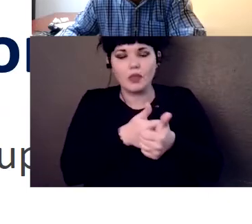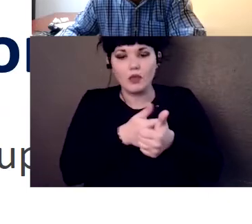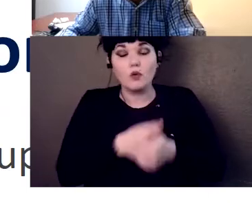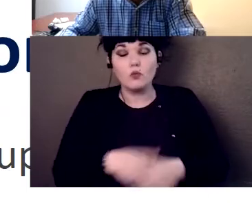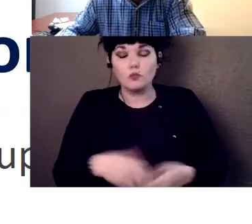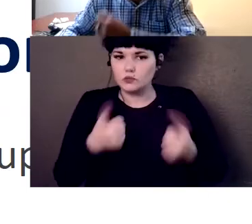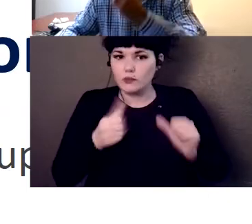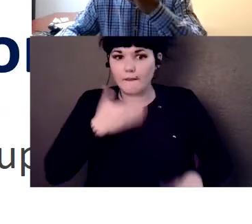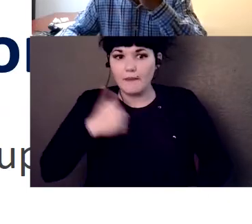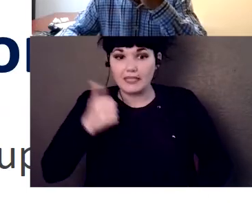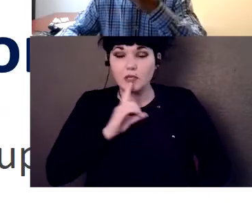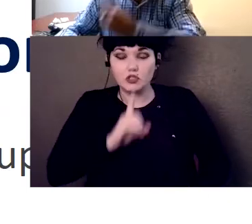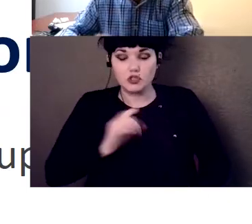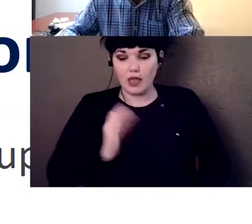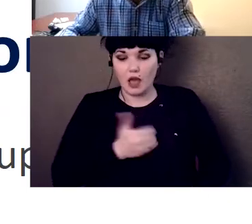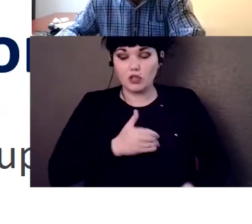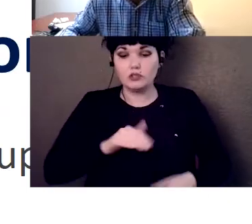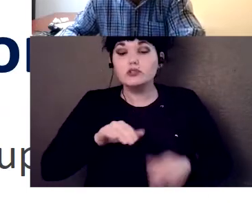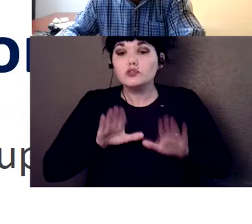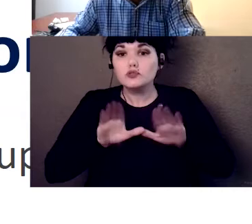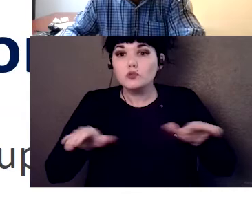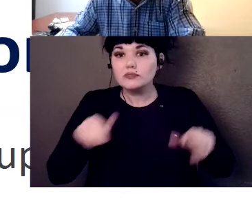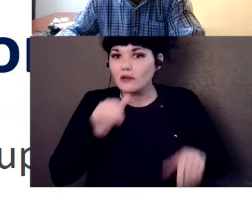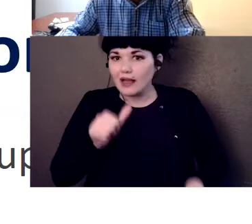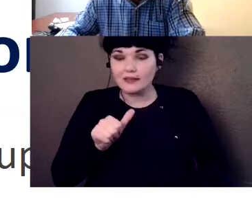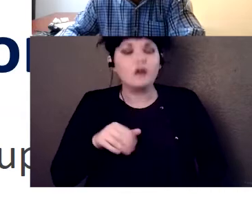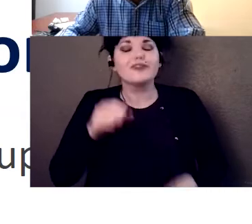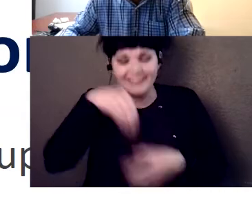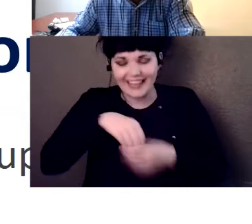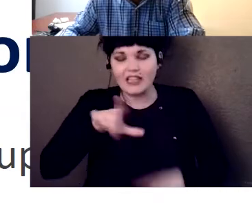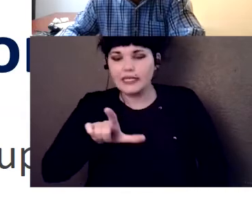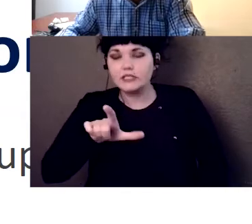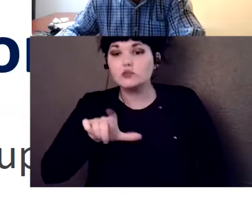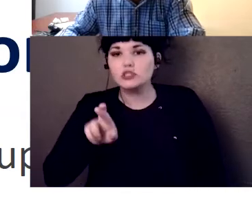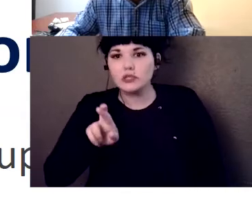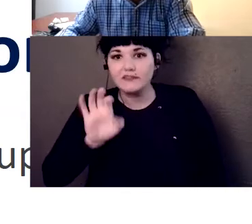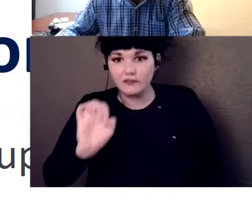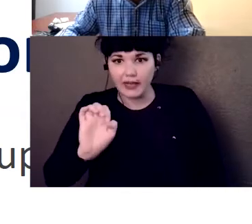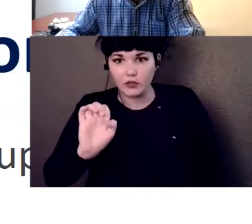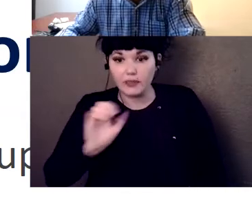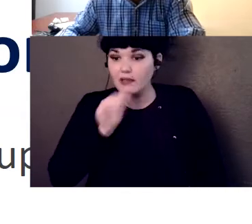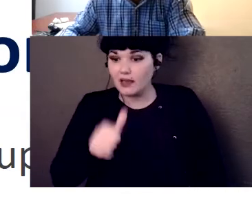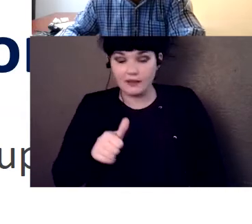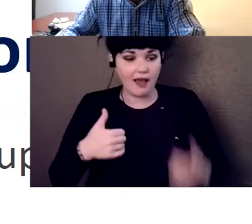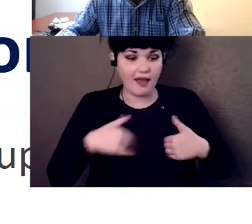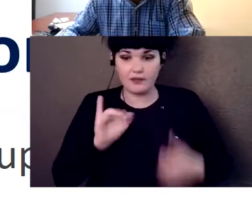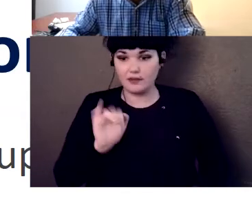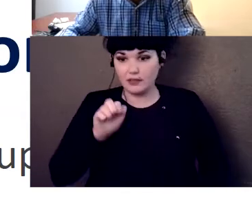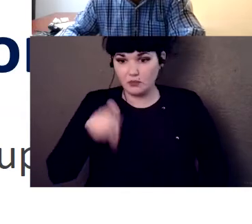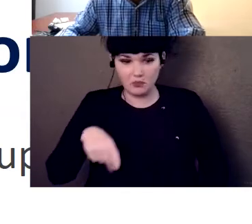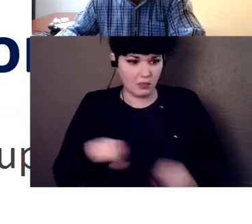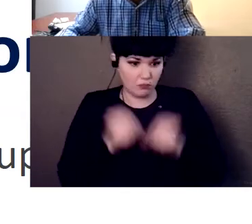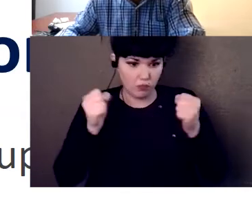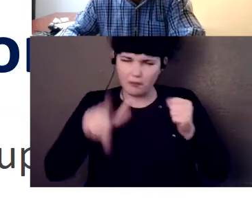restrictive environment and that they are not being disciplined in school for something that is related to their disability. We can also look at more systemic issues if,